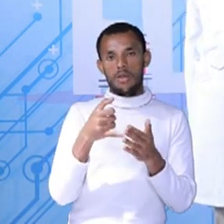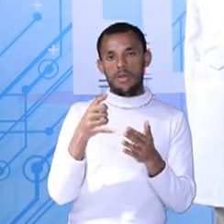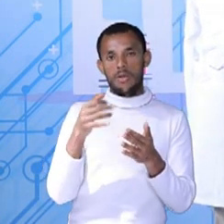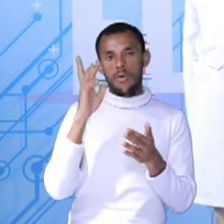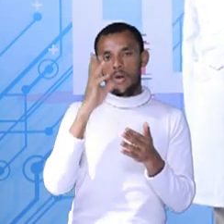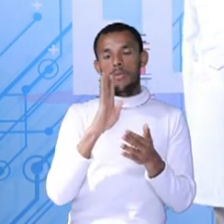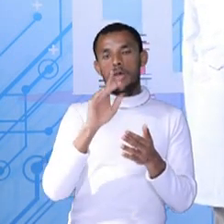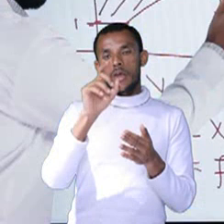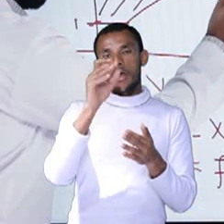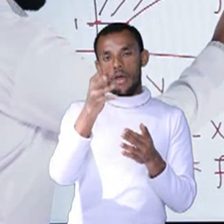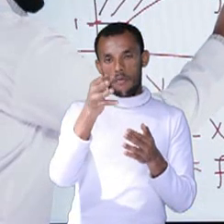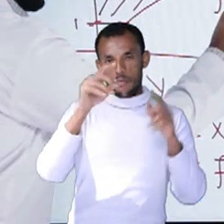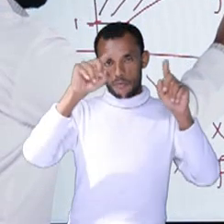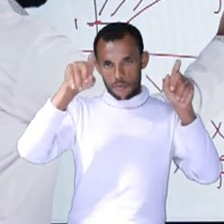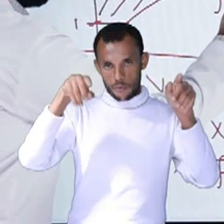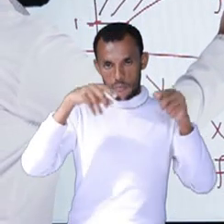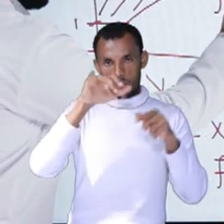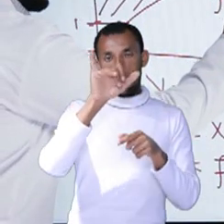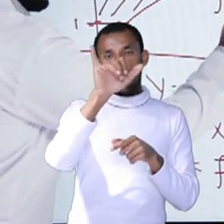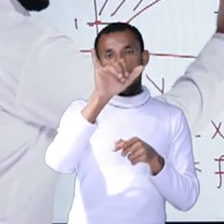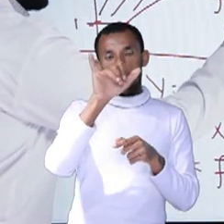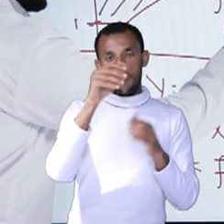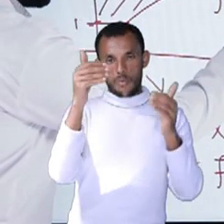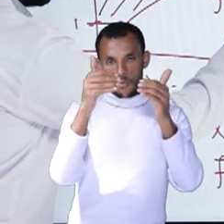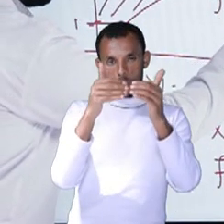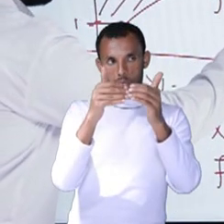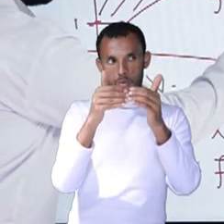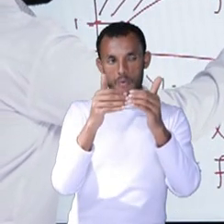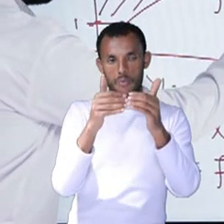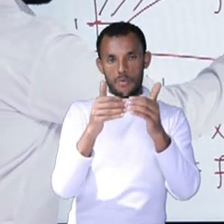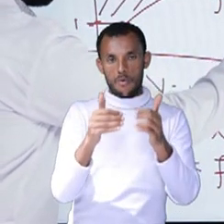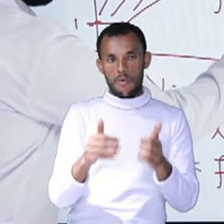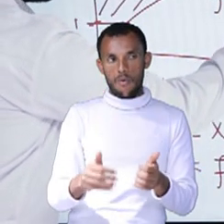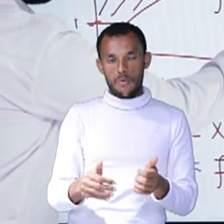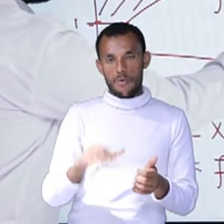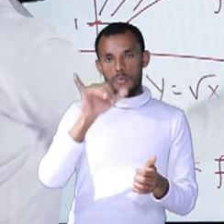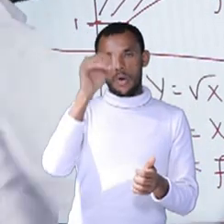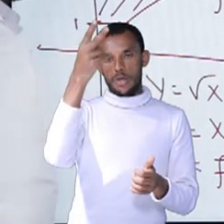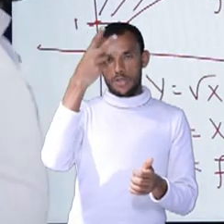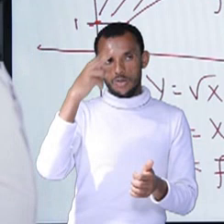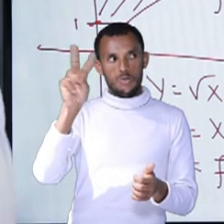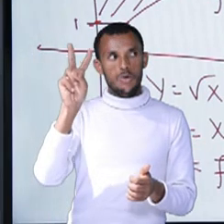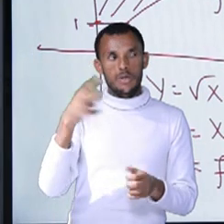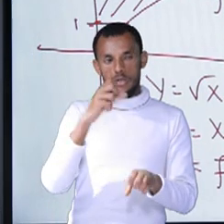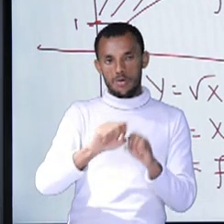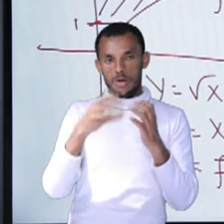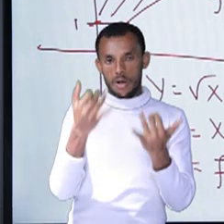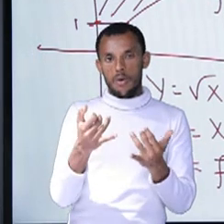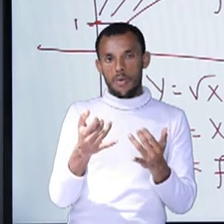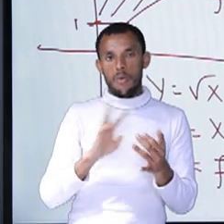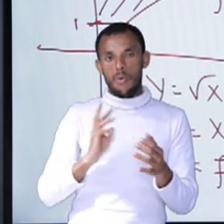this f of y, this is equal to this y squared. So now we